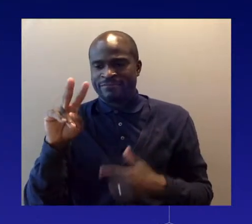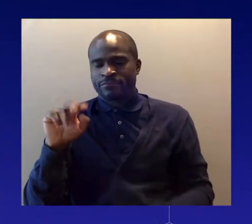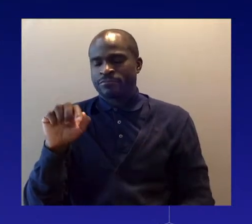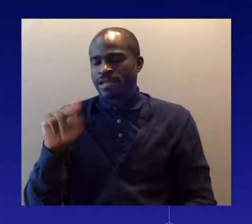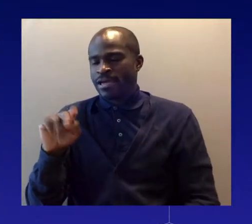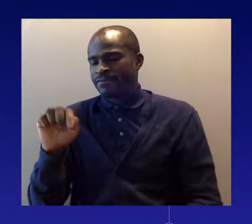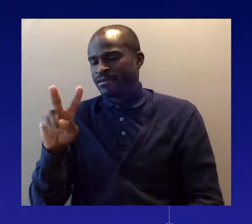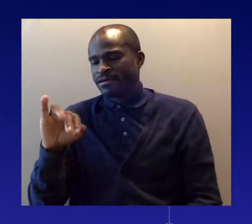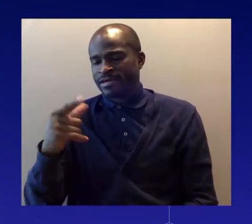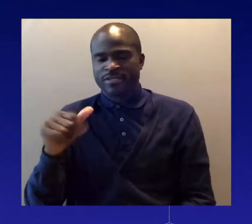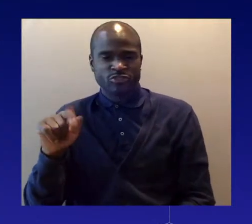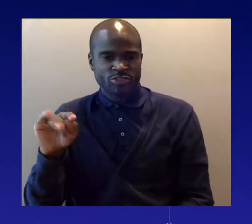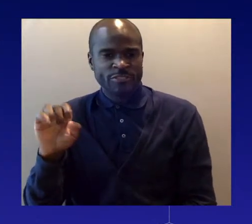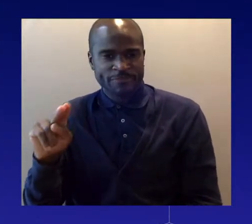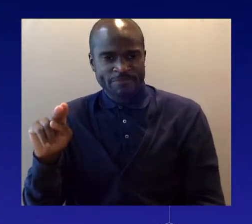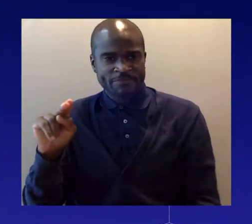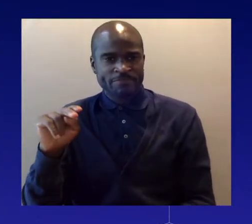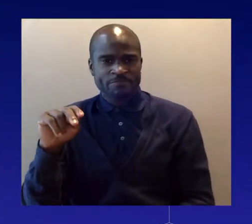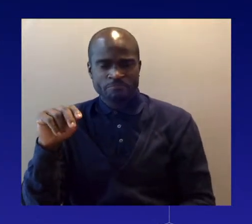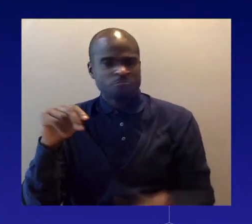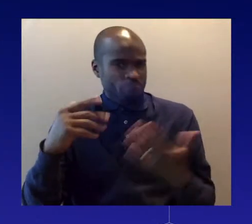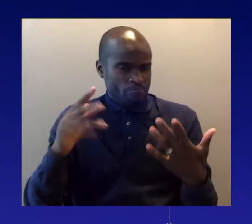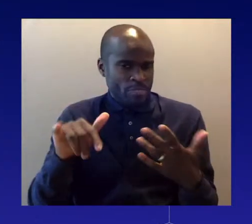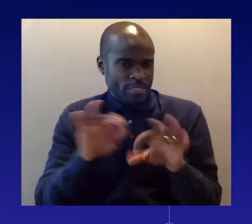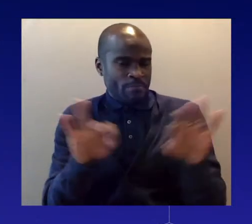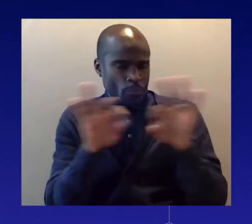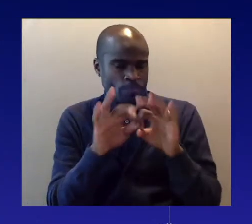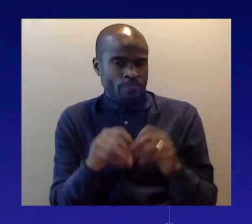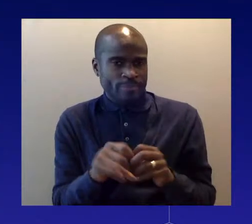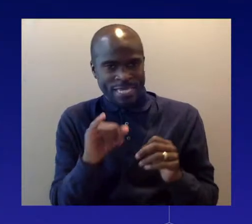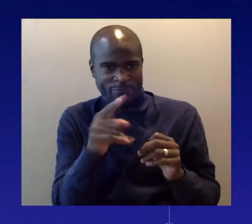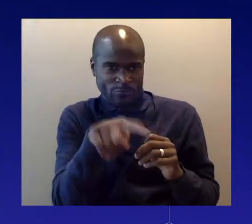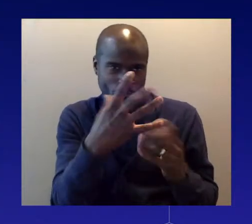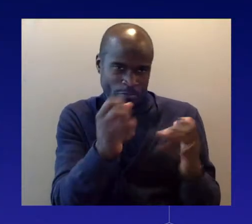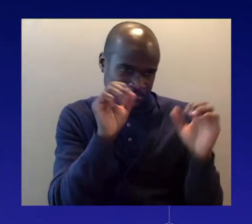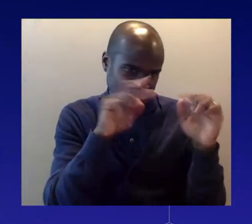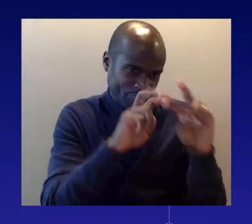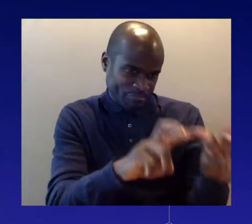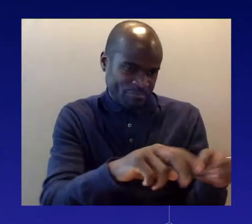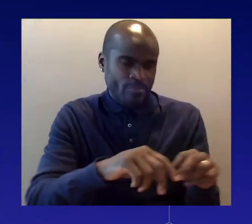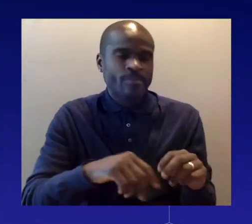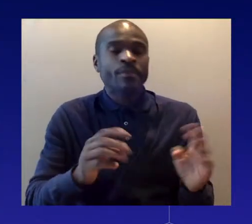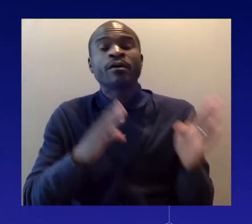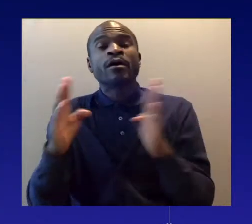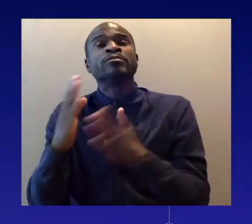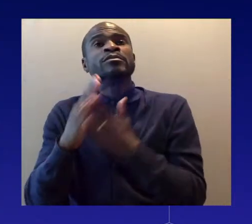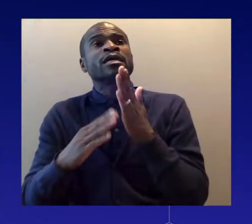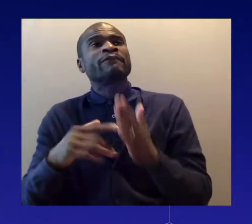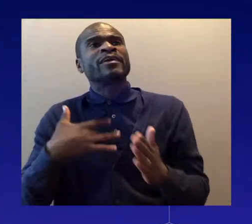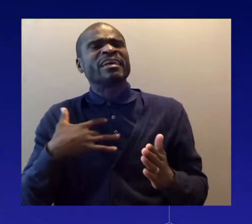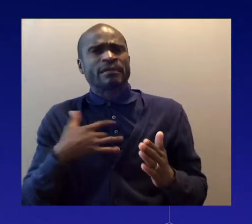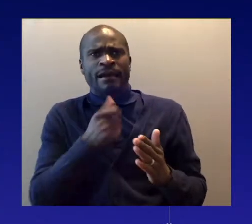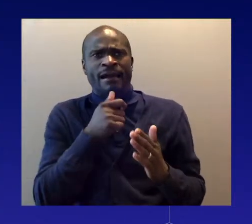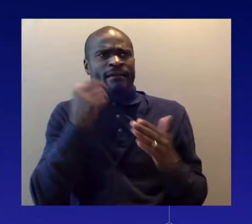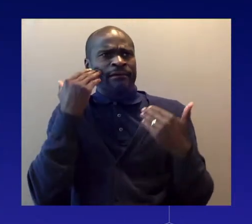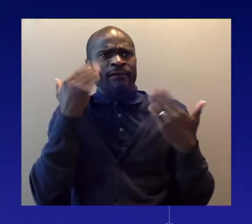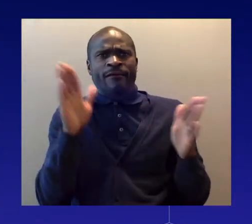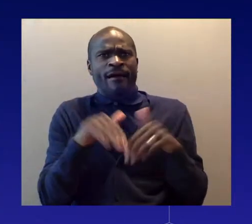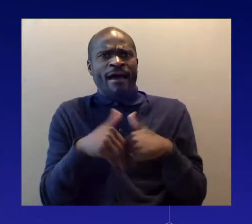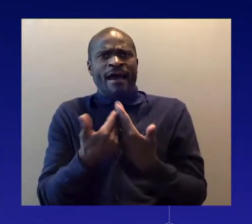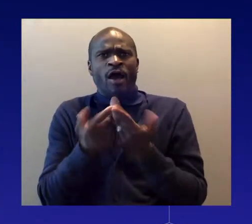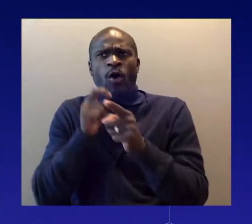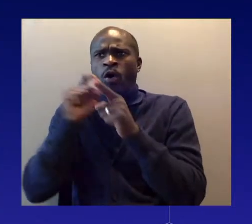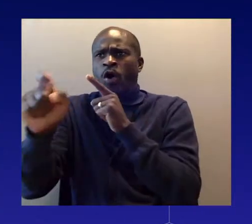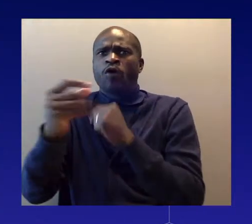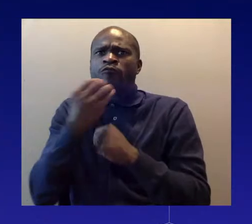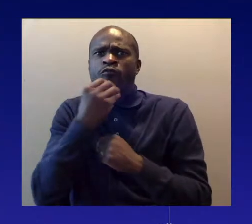know how to call a food bank. I don't know how to get myself on a Section 8 housing voucher list, right? I'm